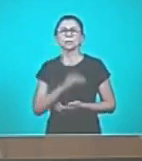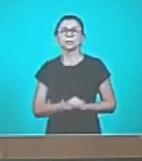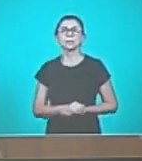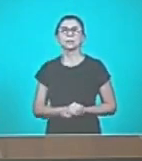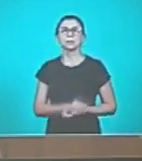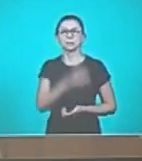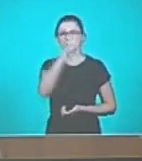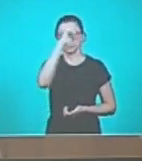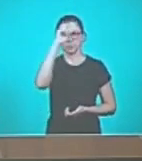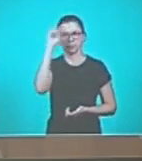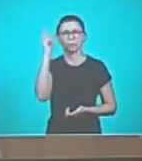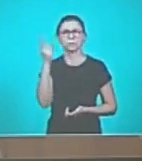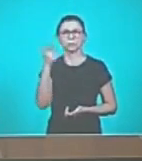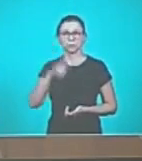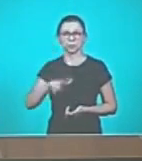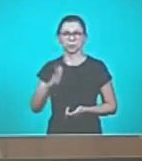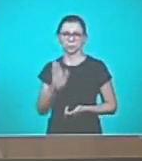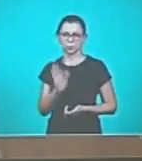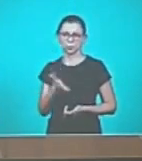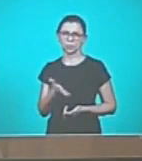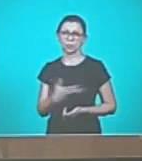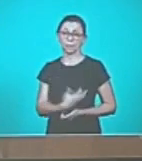Milan. We also spoke about Italy.